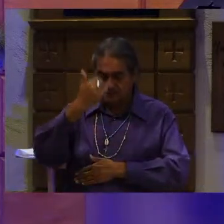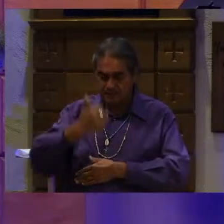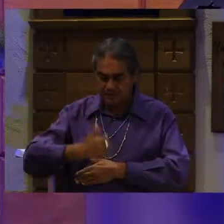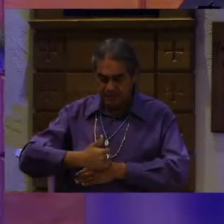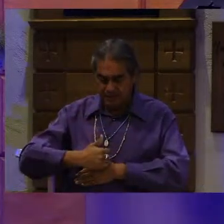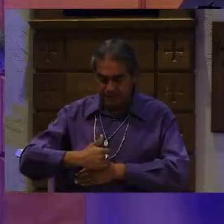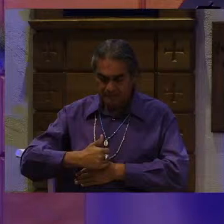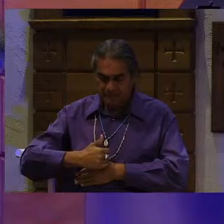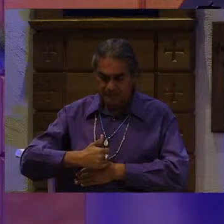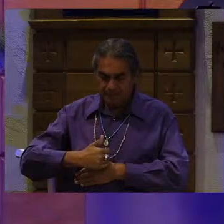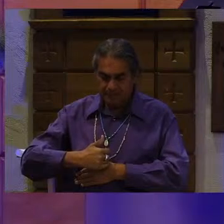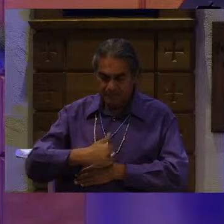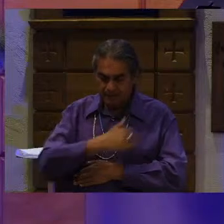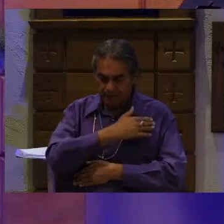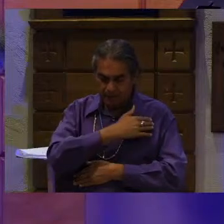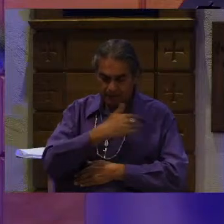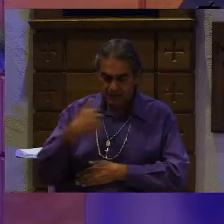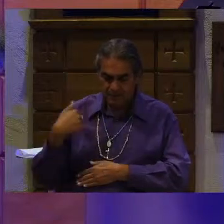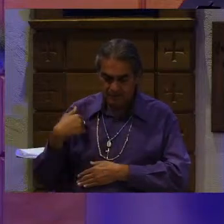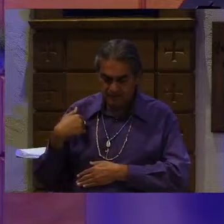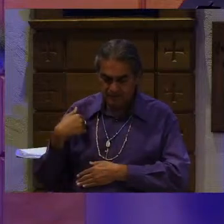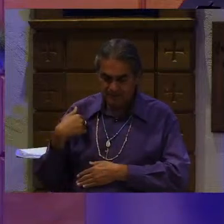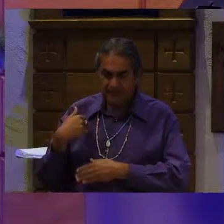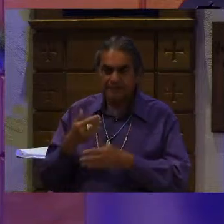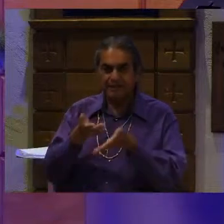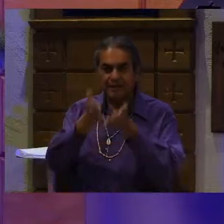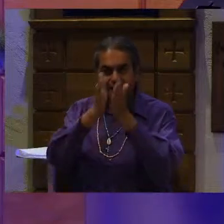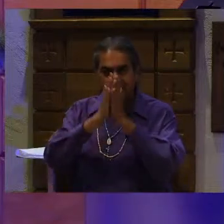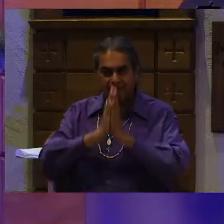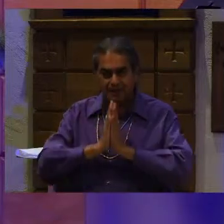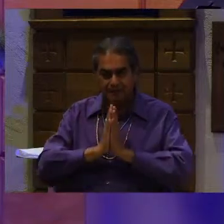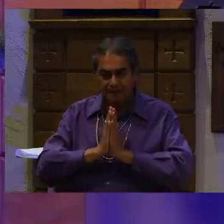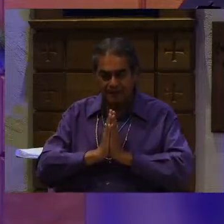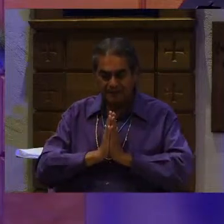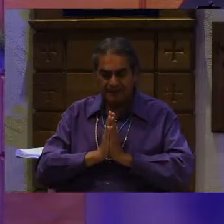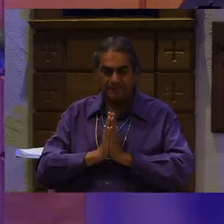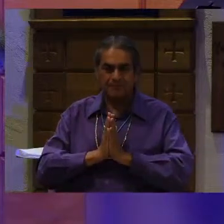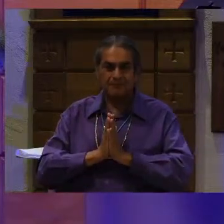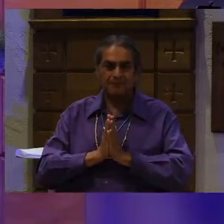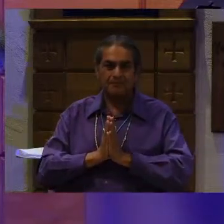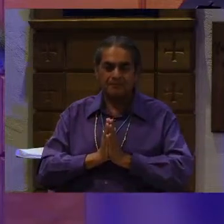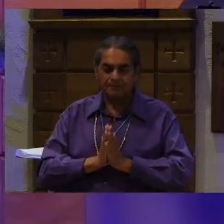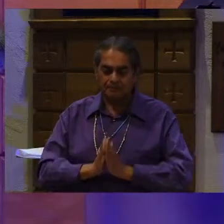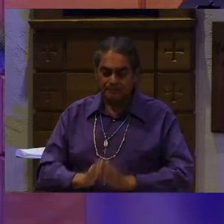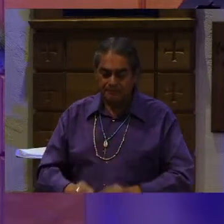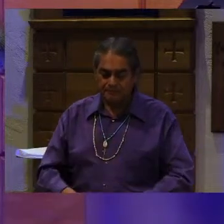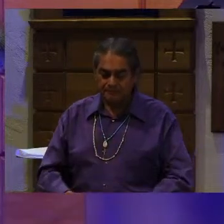Son and of the Holy Spirit. Amen.